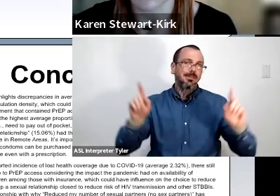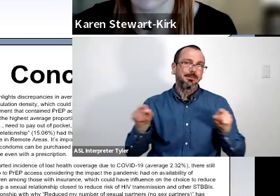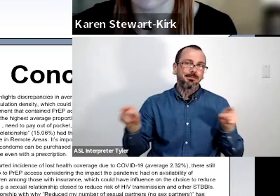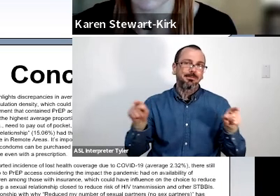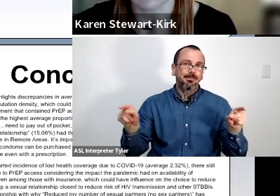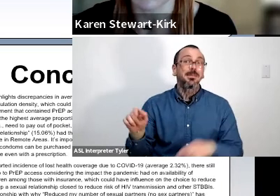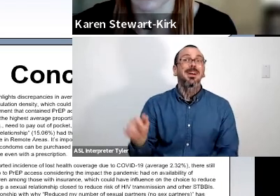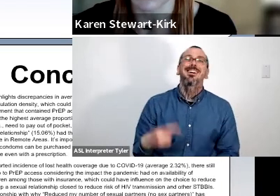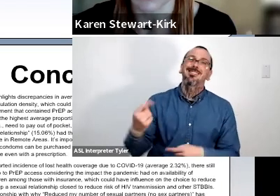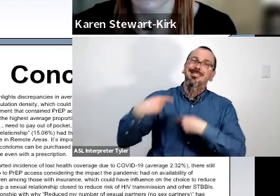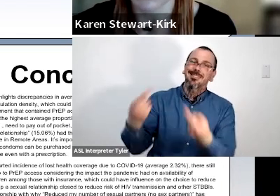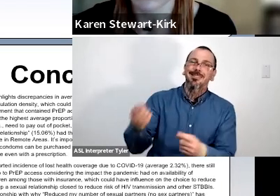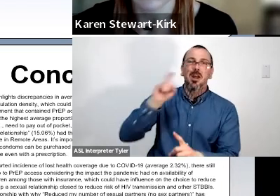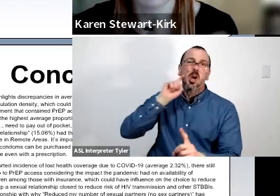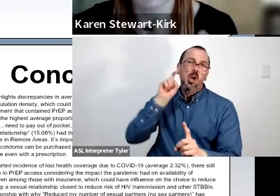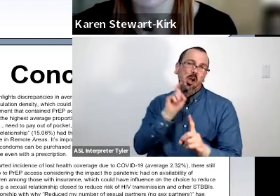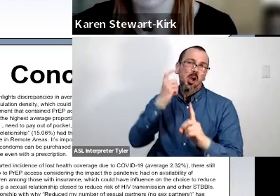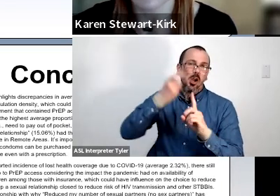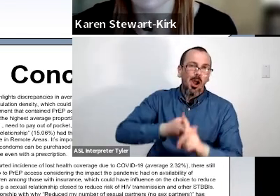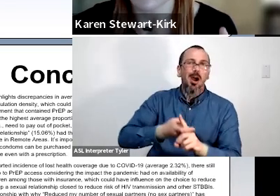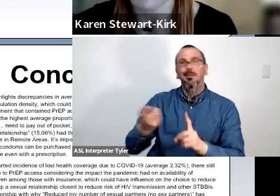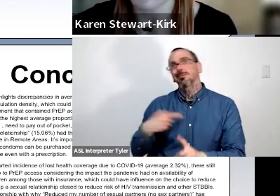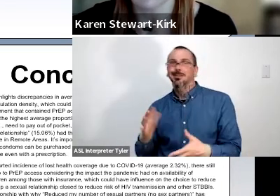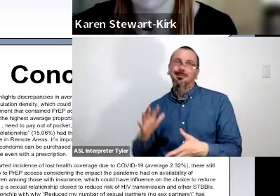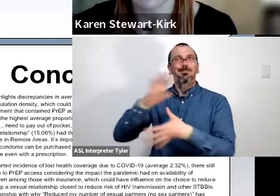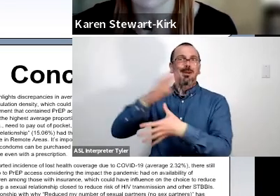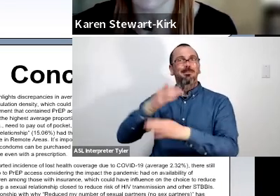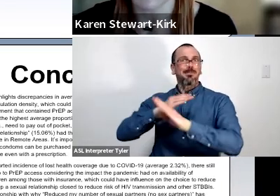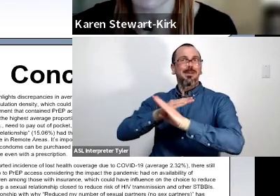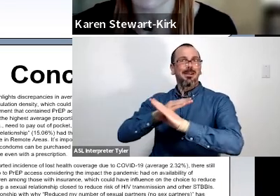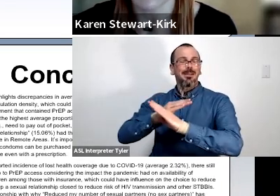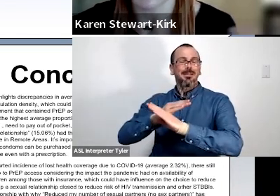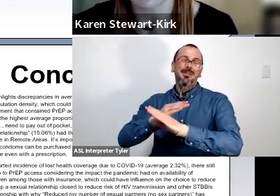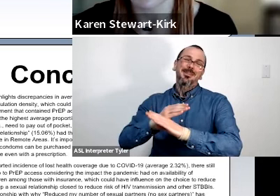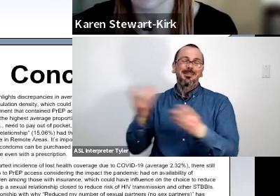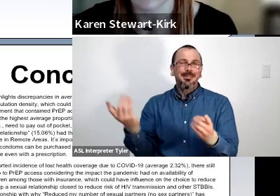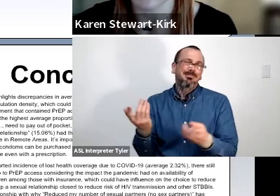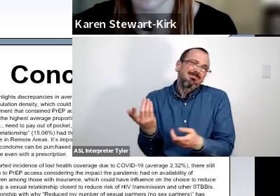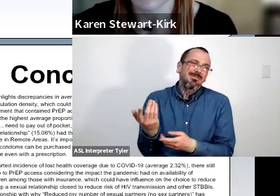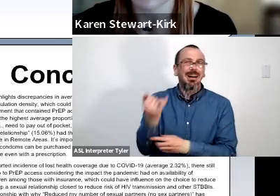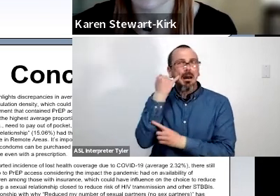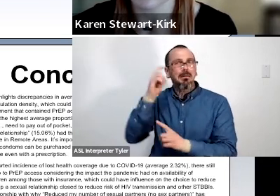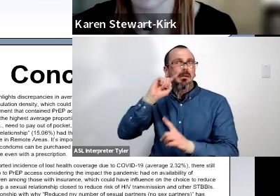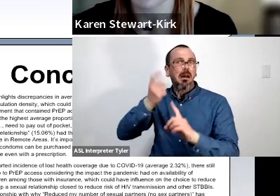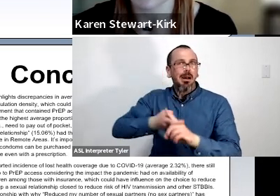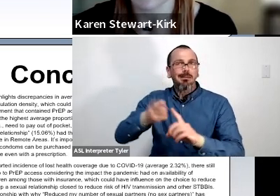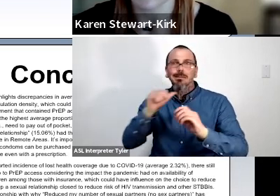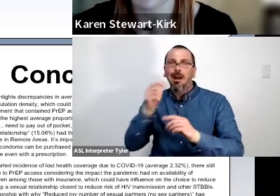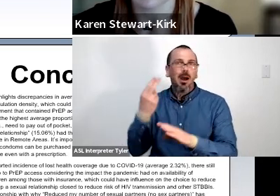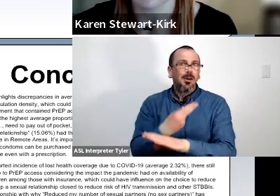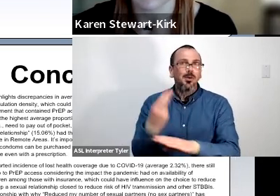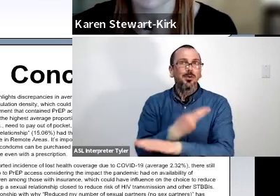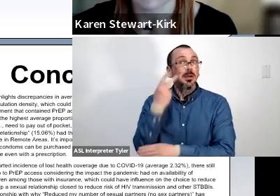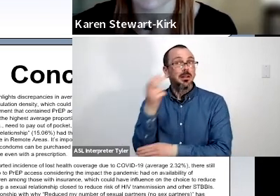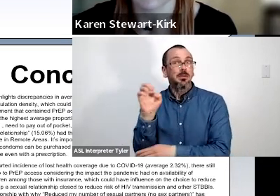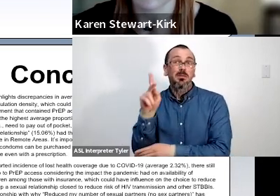of HIV-related public health practice, and while condomless sex is still considered a risk behavior, and seroprotective behaviors, such as reducing one's